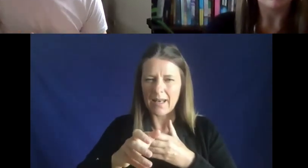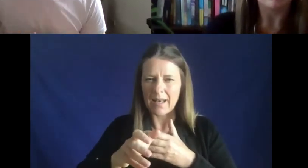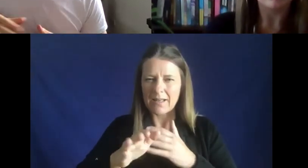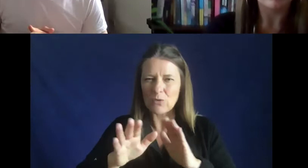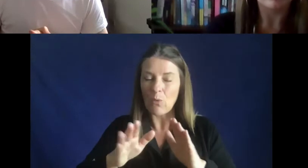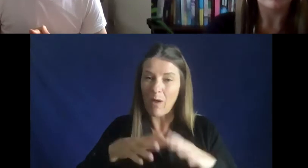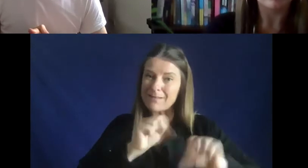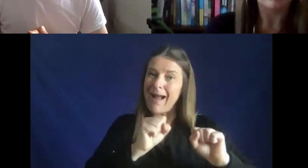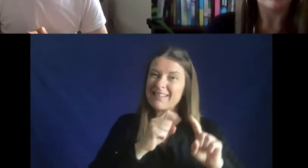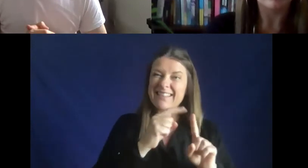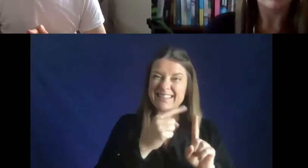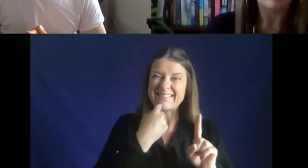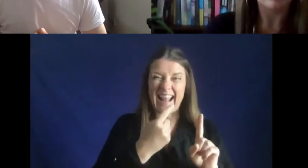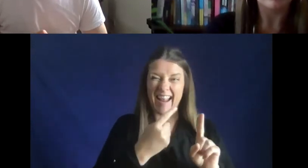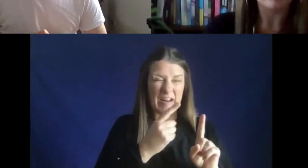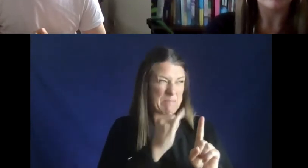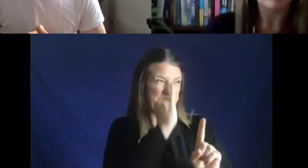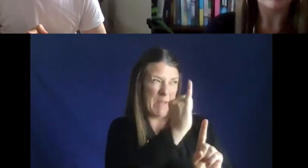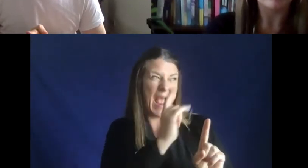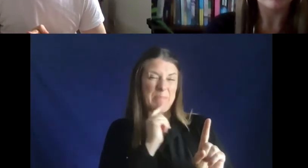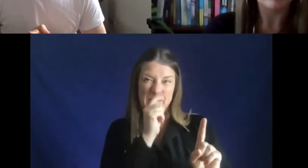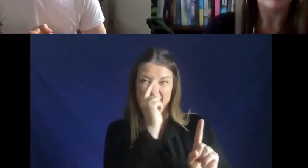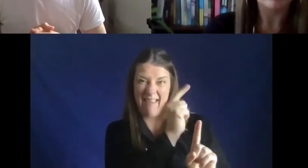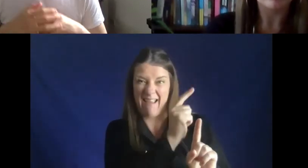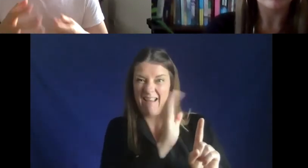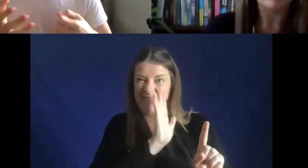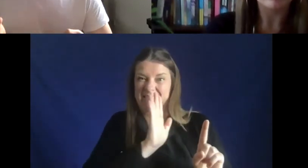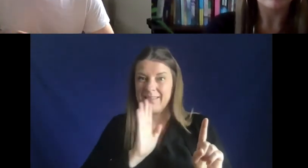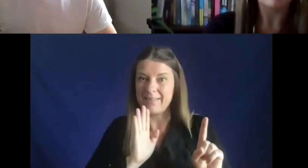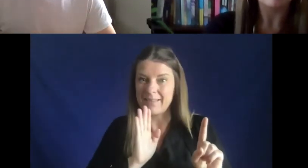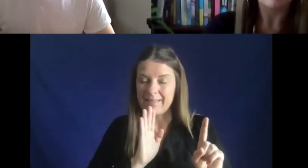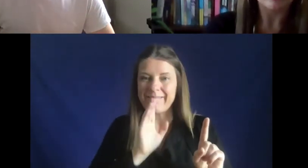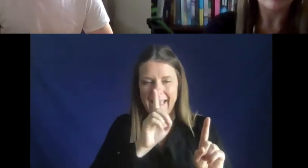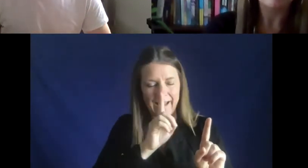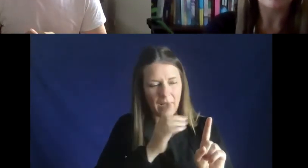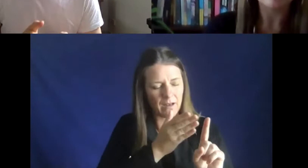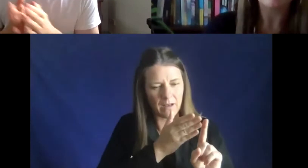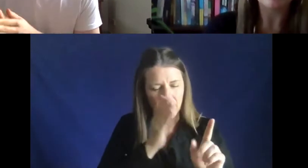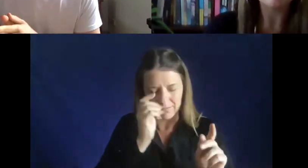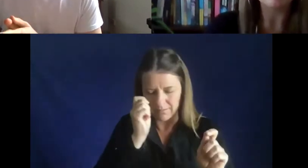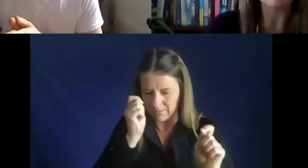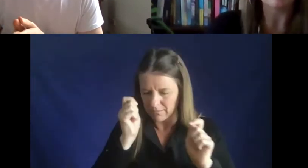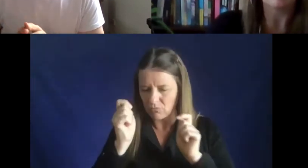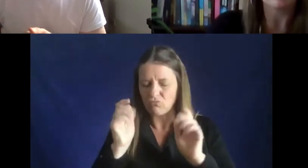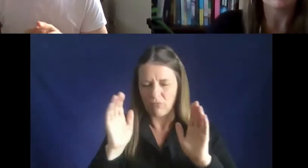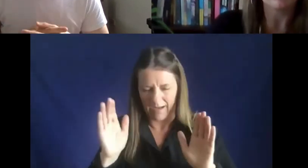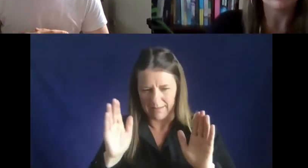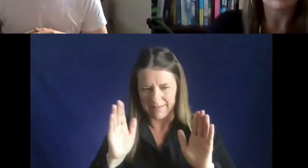that's where bad people go, I came at it from a point of view of, okay, these people are there for a reason, but how can we help them?